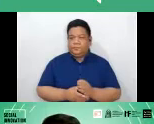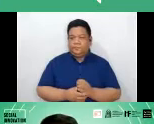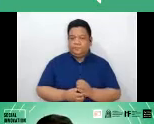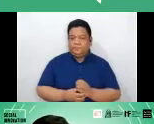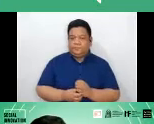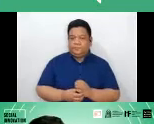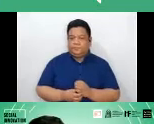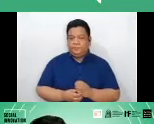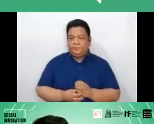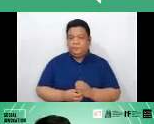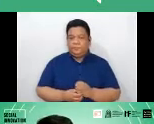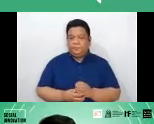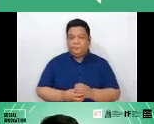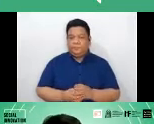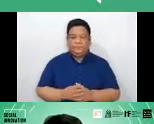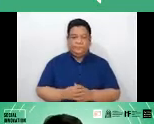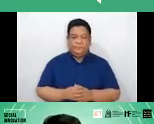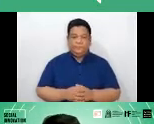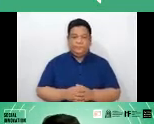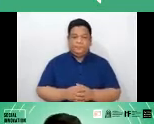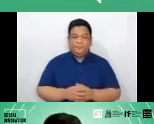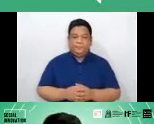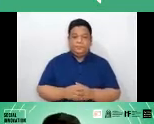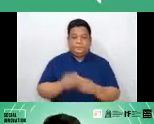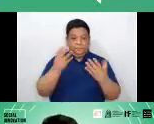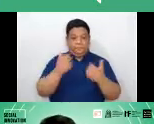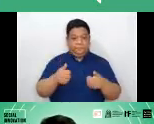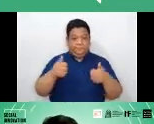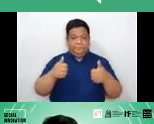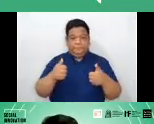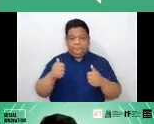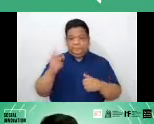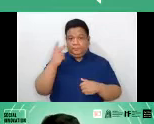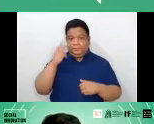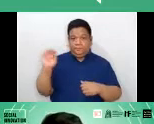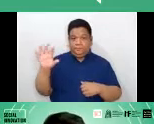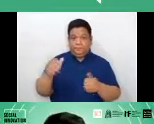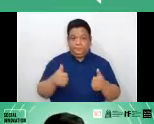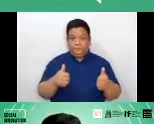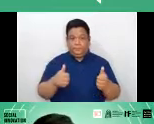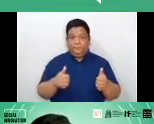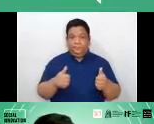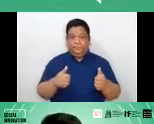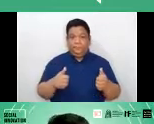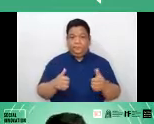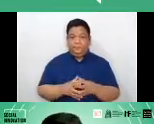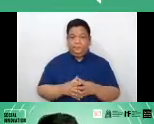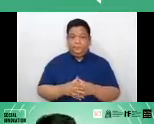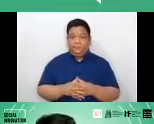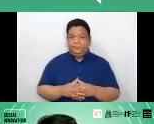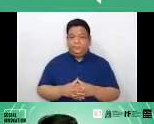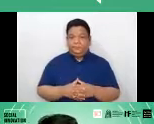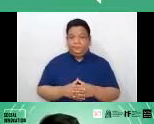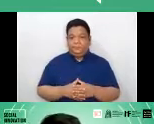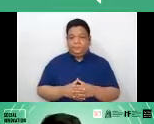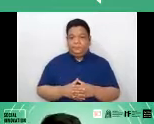All right. So let me know a thumbs up if the screen is presenting properly. I'll wait for the first thumbs